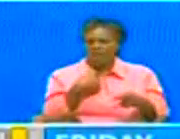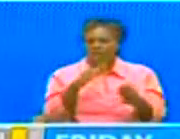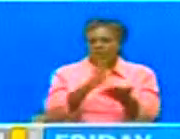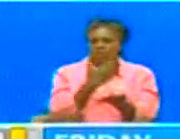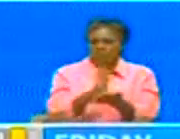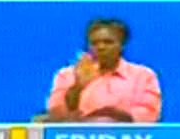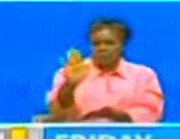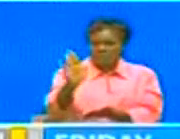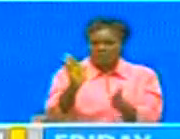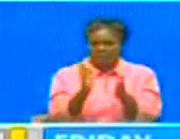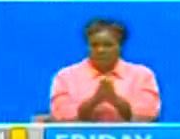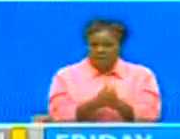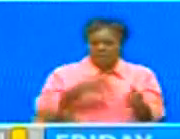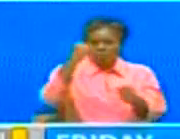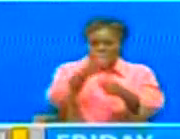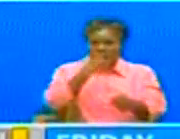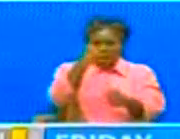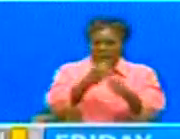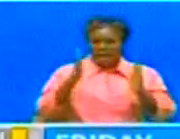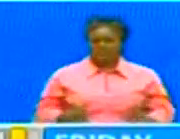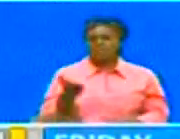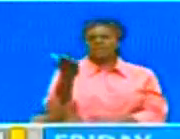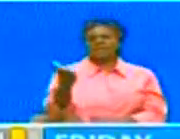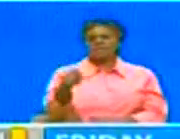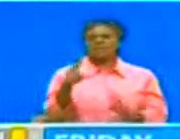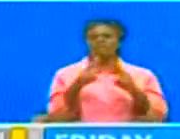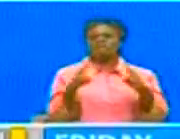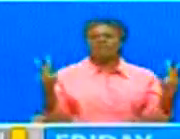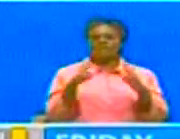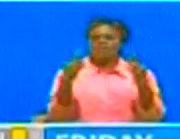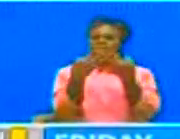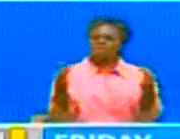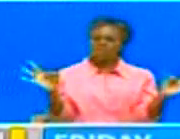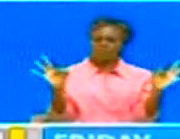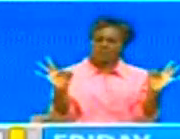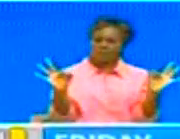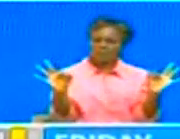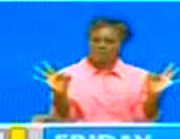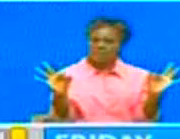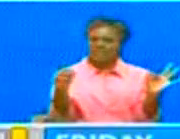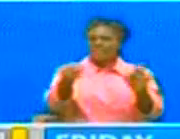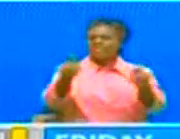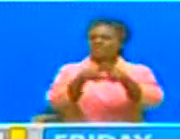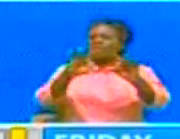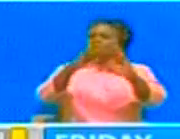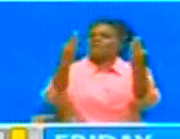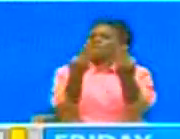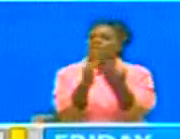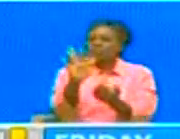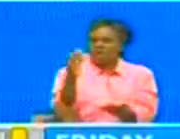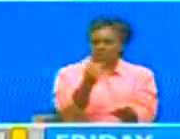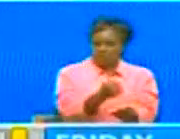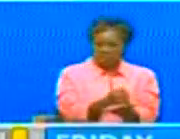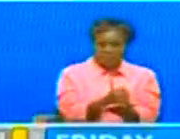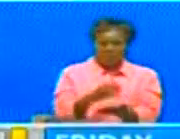between of course you and your employees. You know, they're very fond of you. It's sort of like a family. My